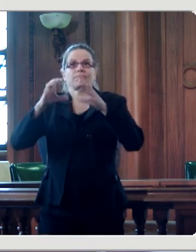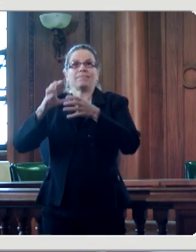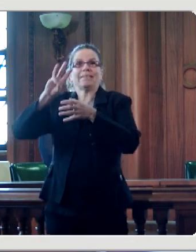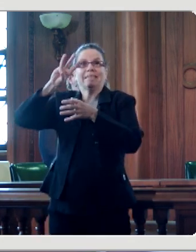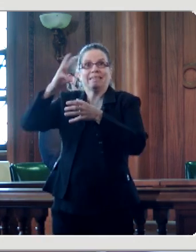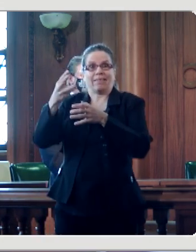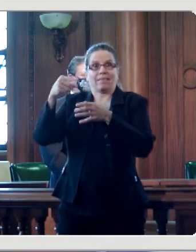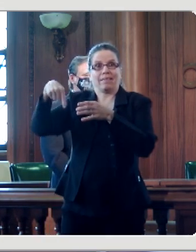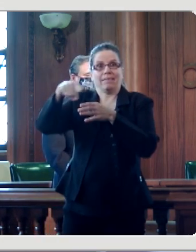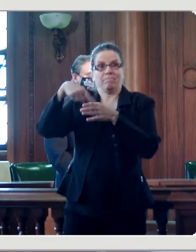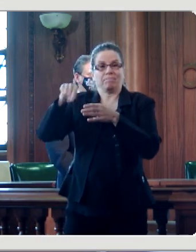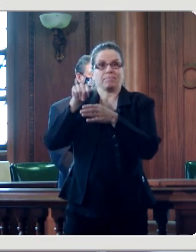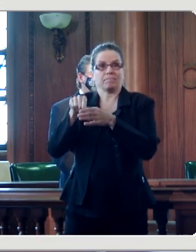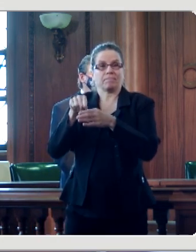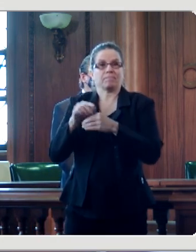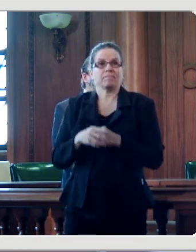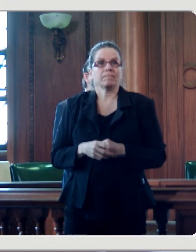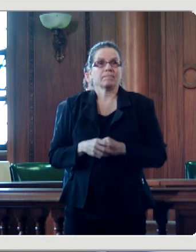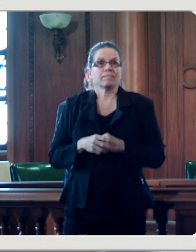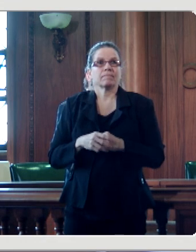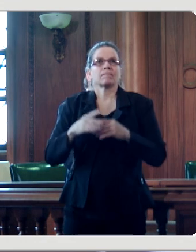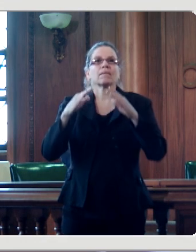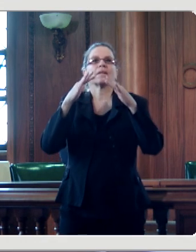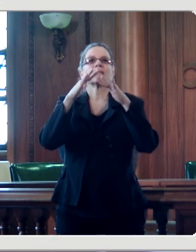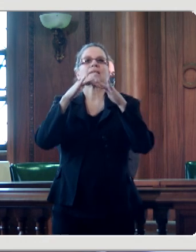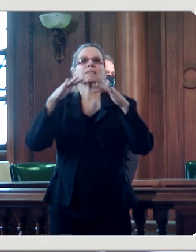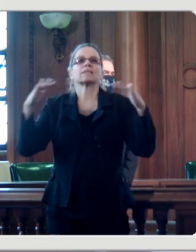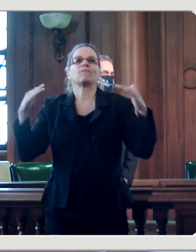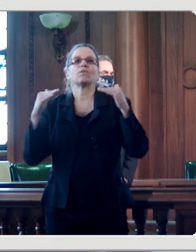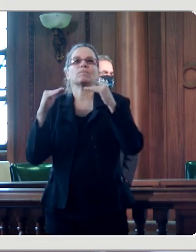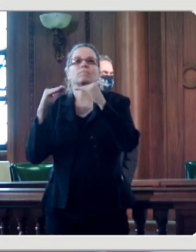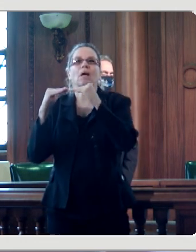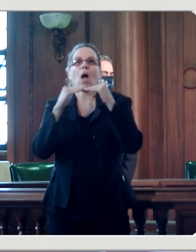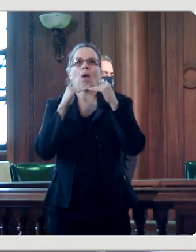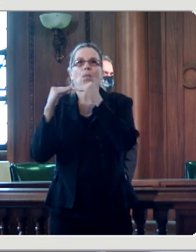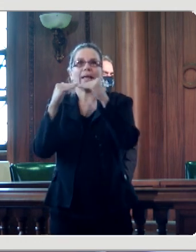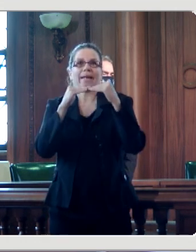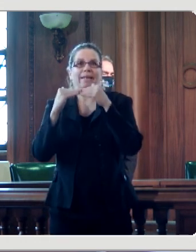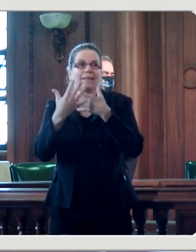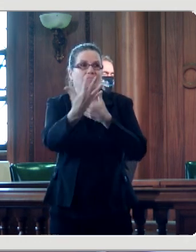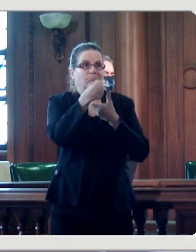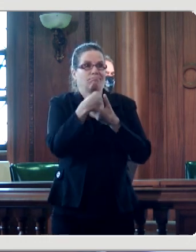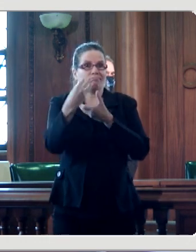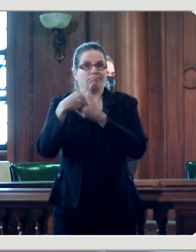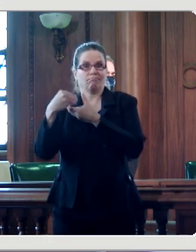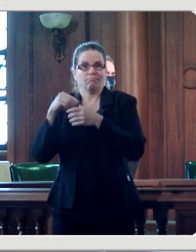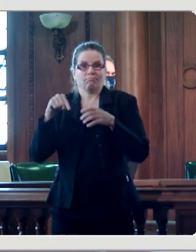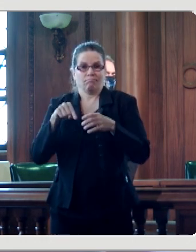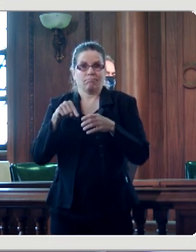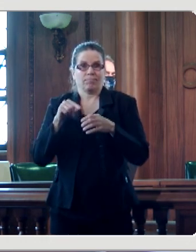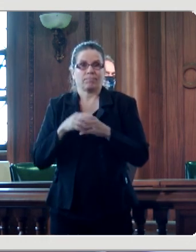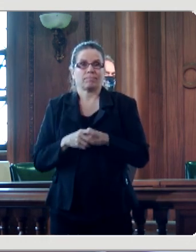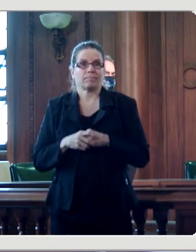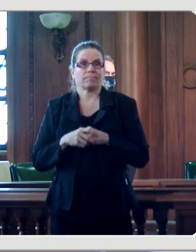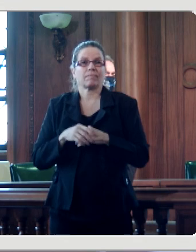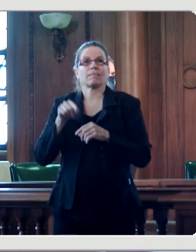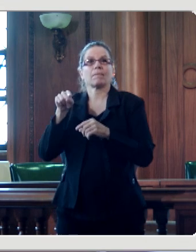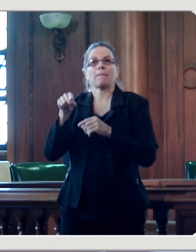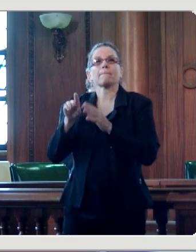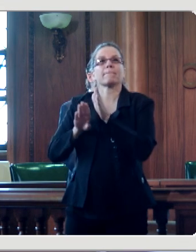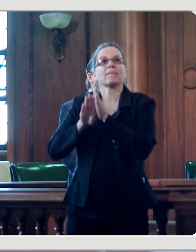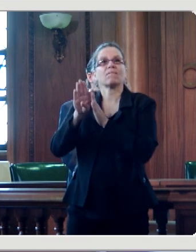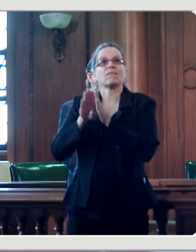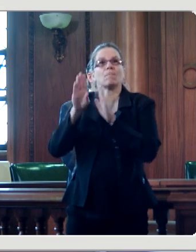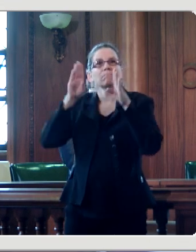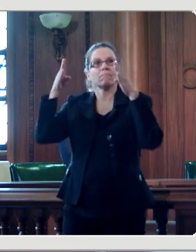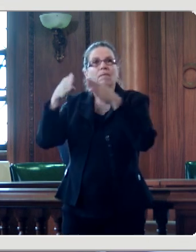a subgroup for diversity, equity, and inclusion. And this group will develop COVID-19 material